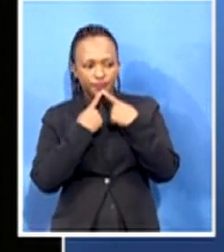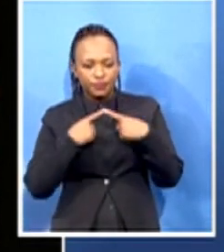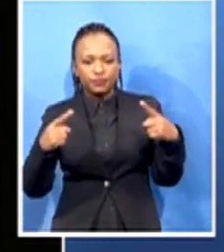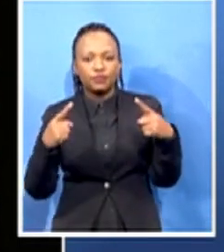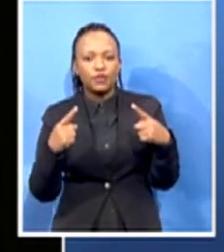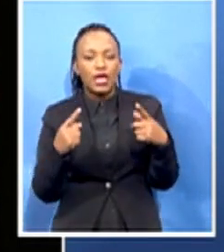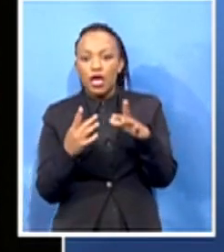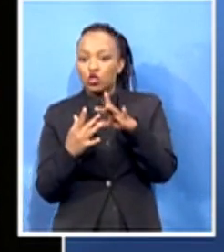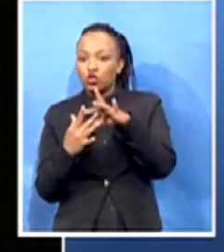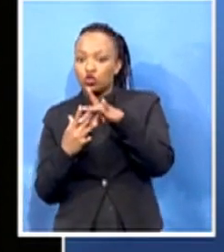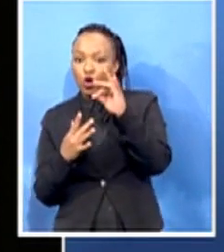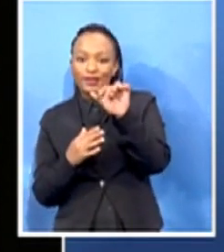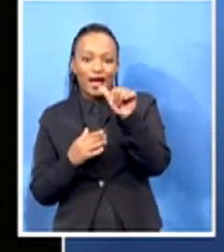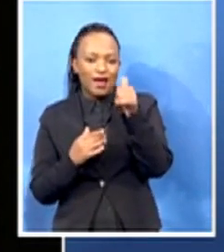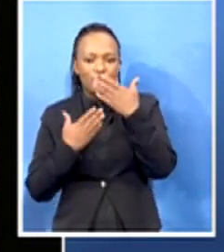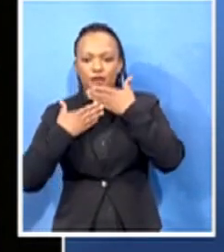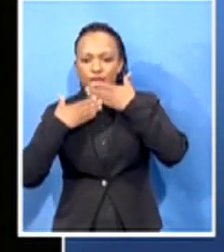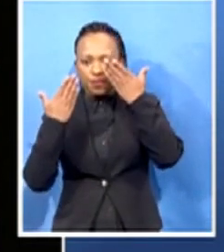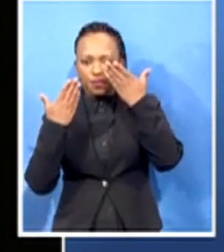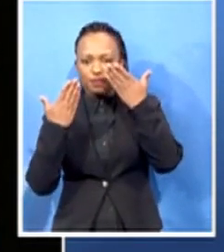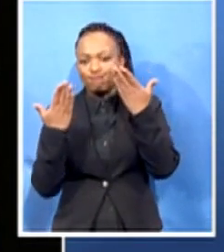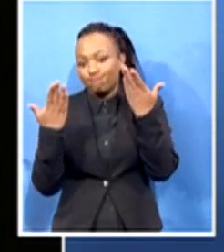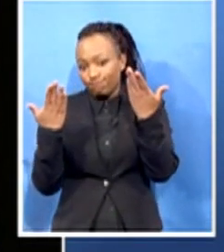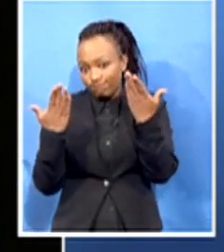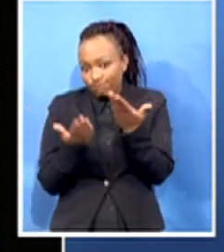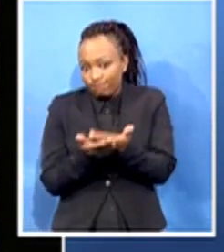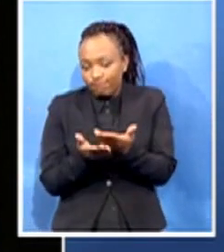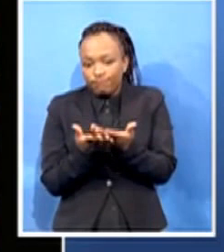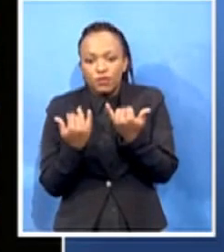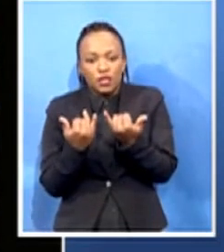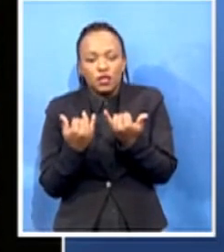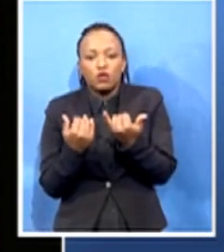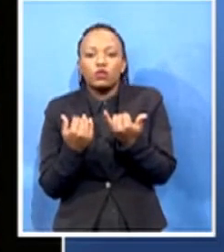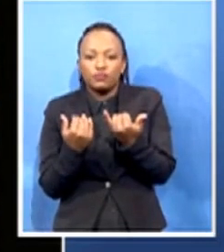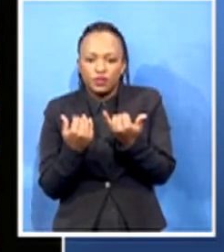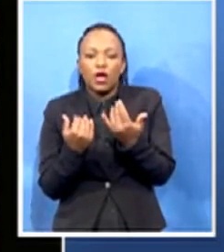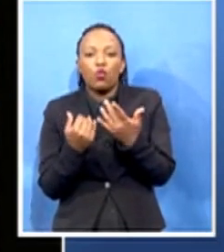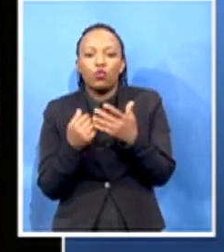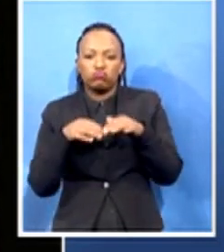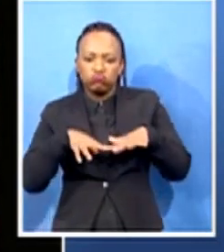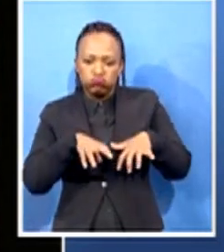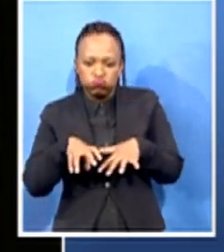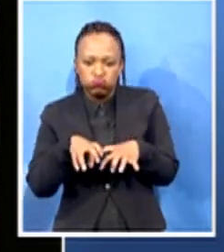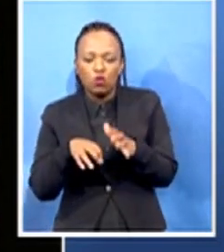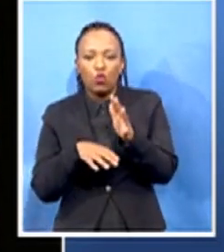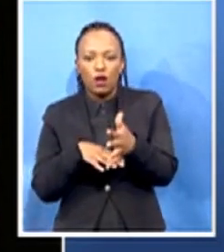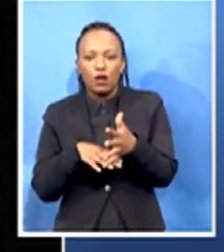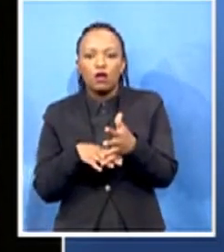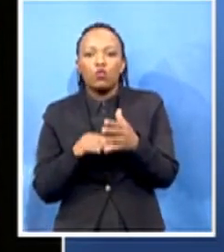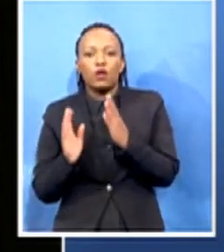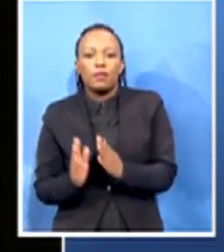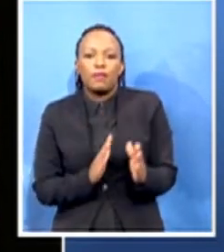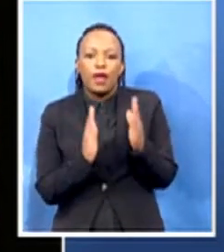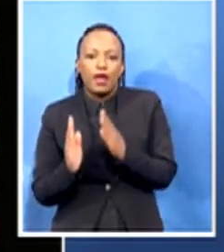The likelihood is that heads are going to roll. We are going to prepare for ballots as from next week. And